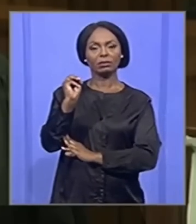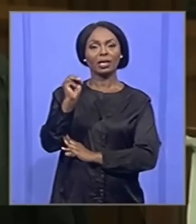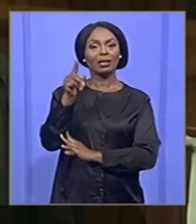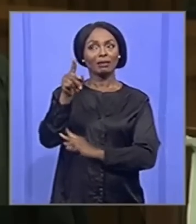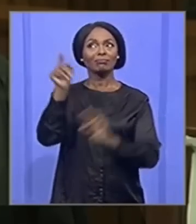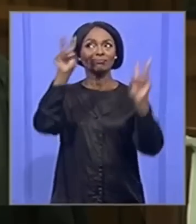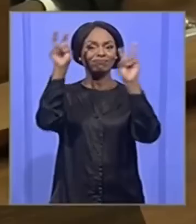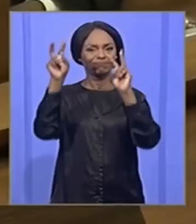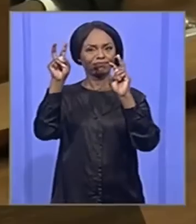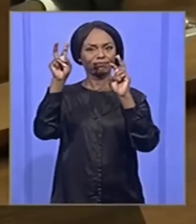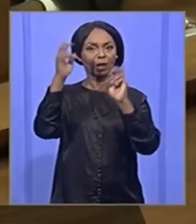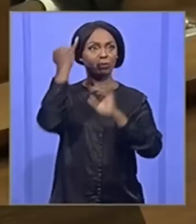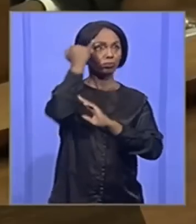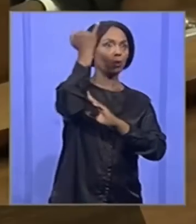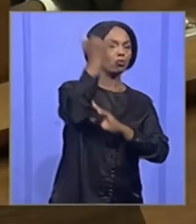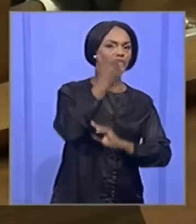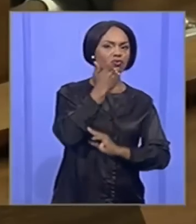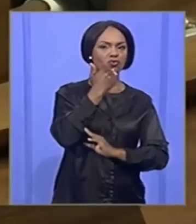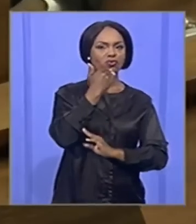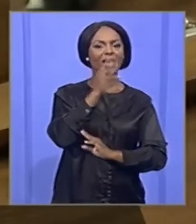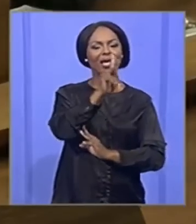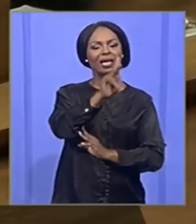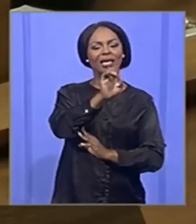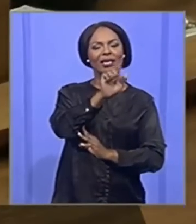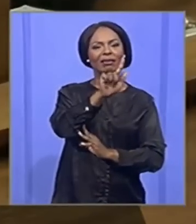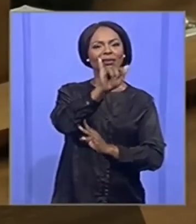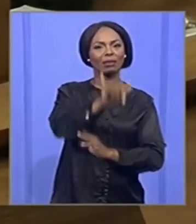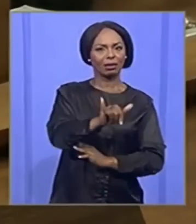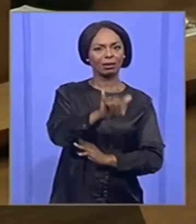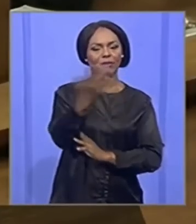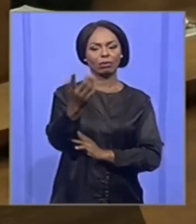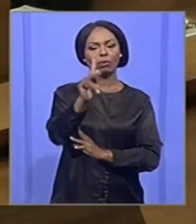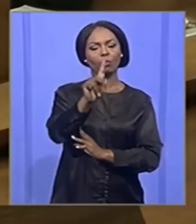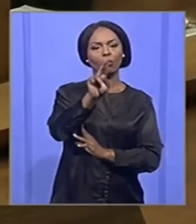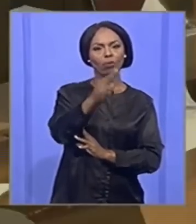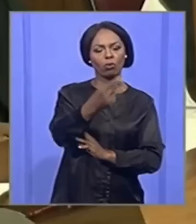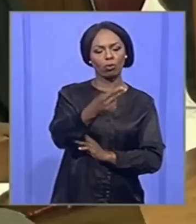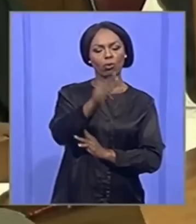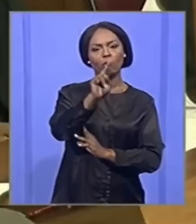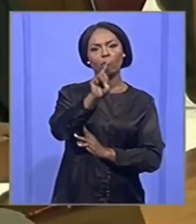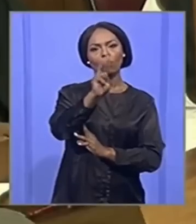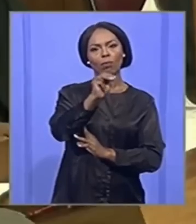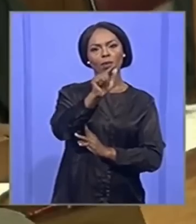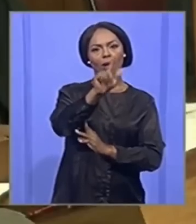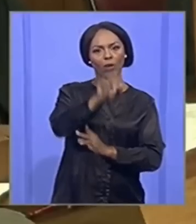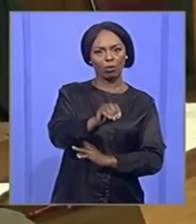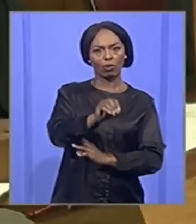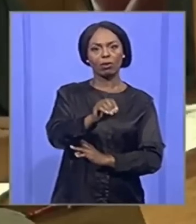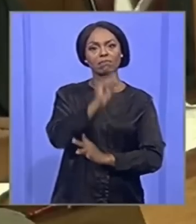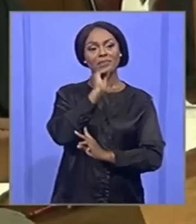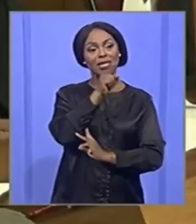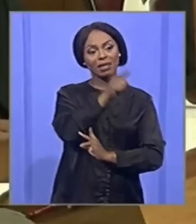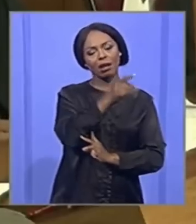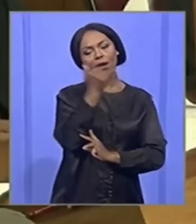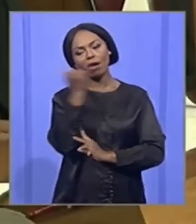is initiated by Kelly Kumar, who was going to make a payment for the whole job.